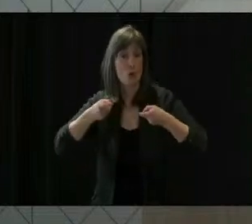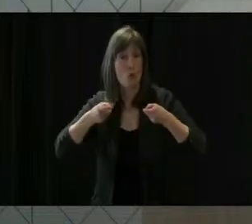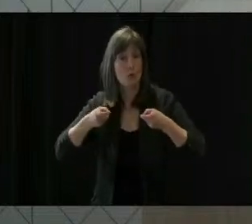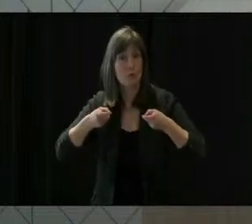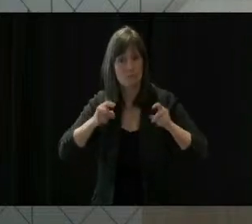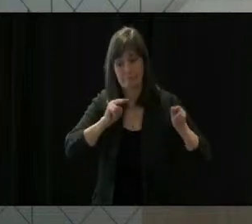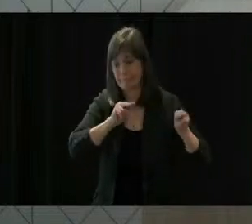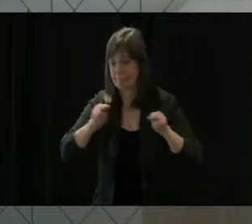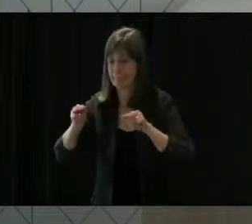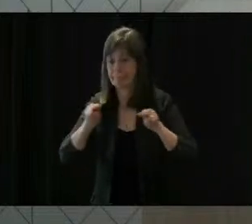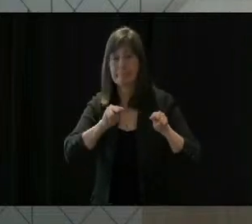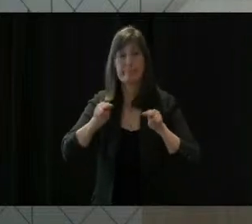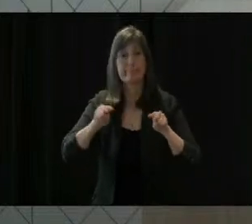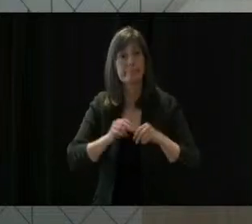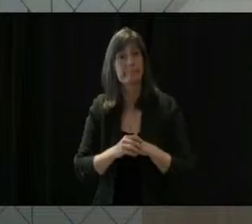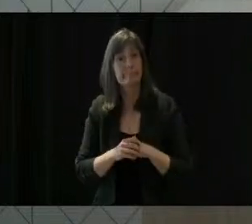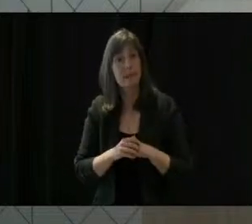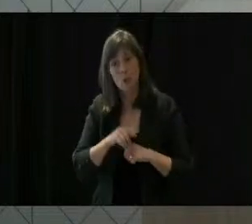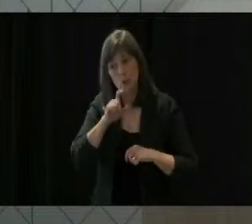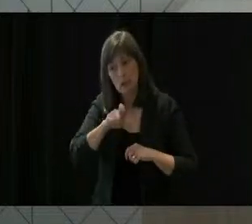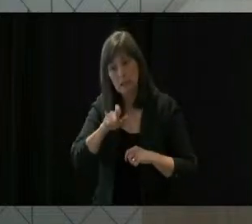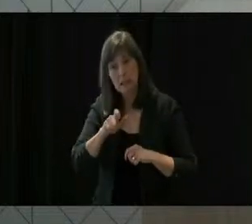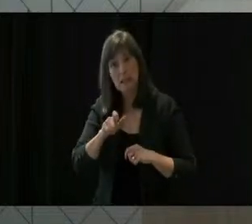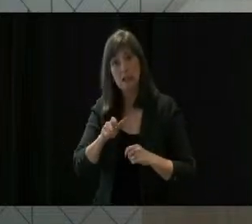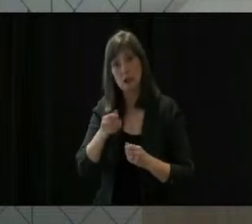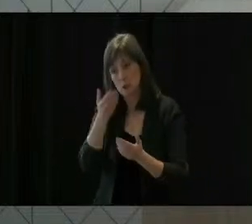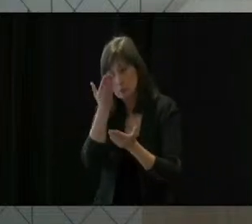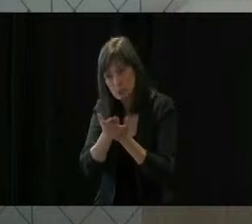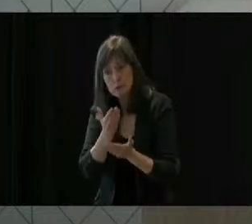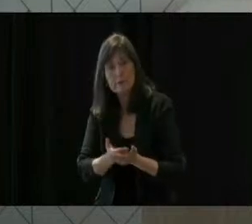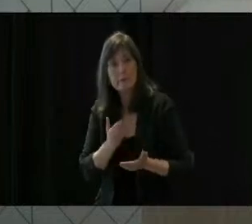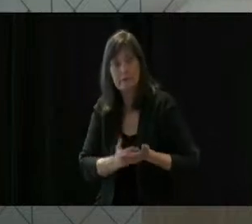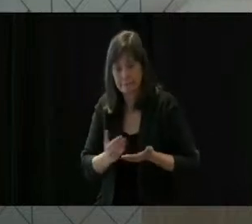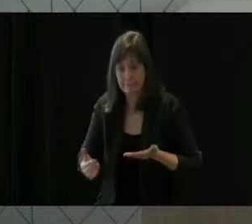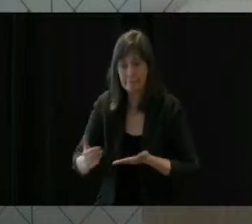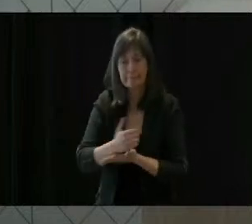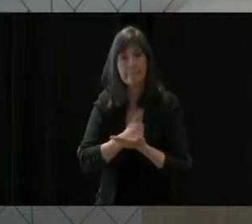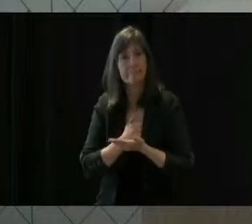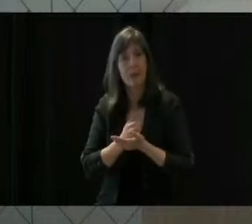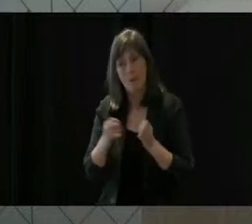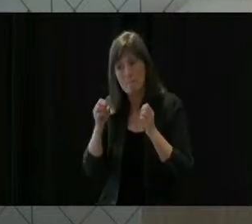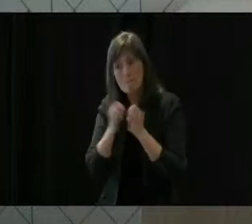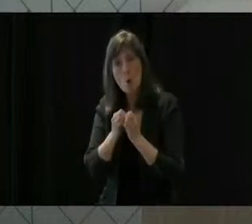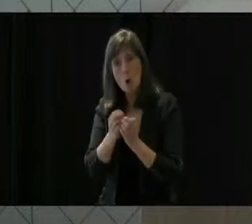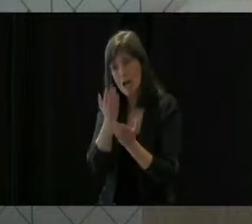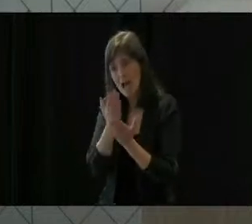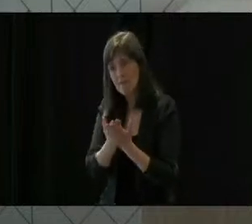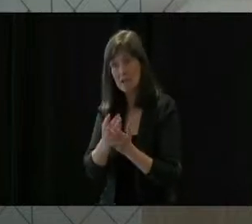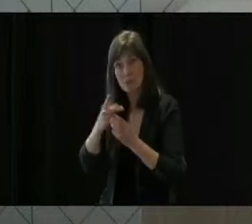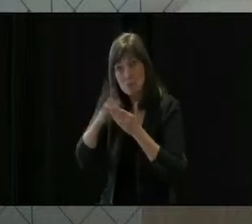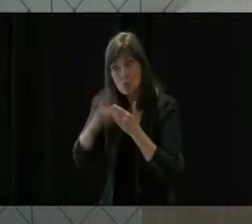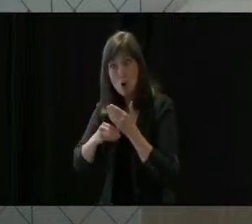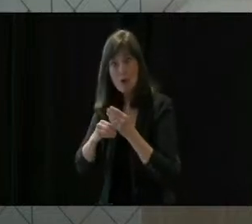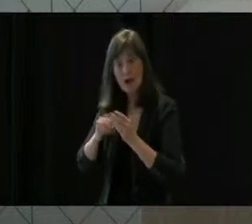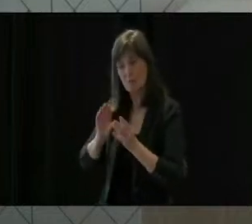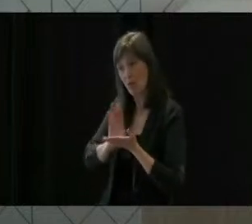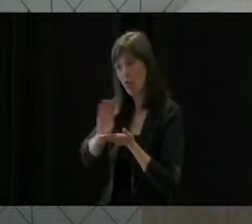start collecting data, reporting on how we're doing, evaluating programs, that we